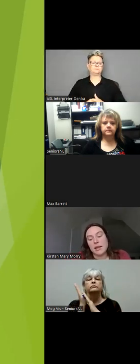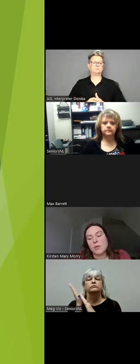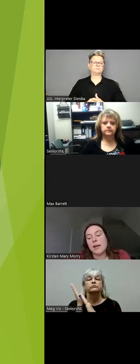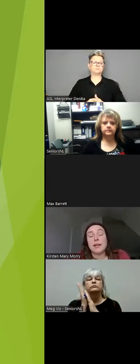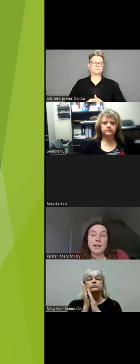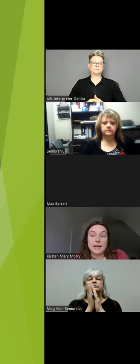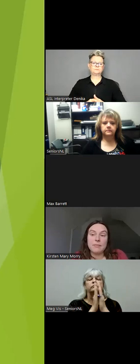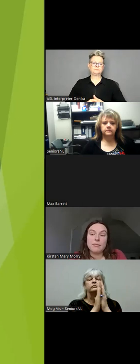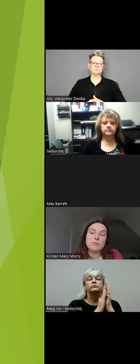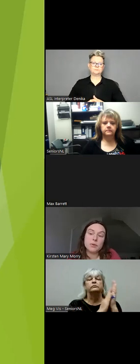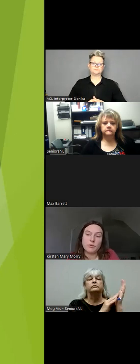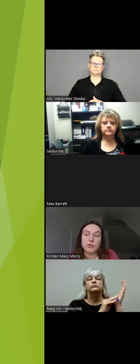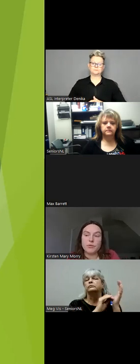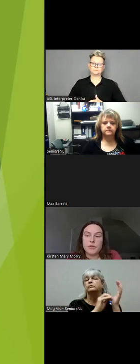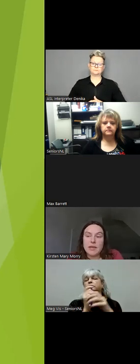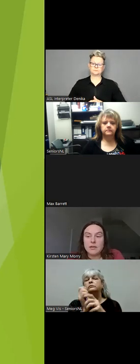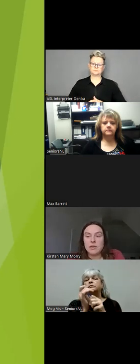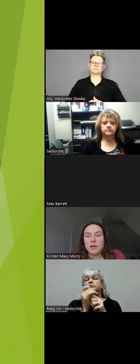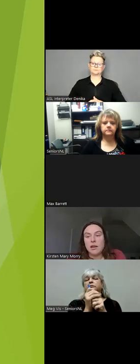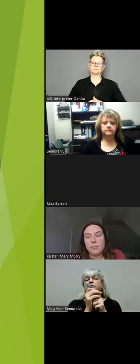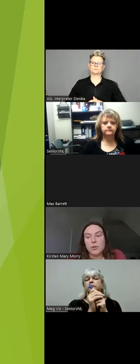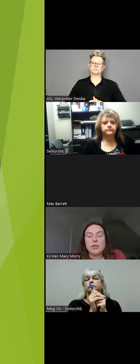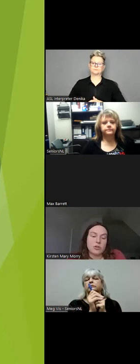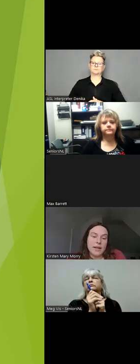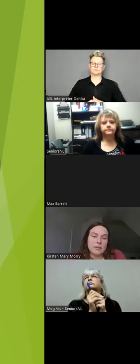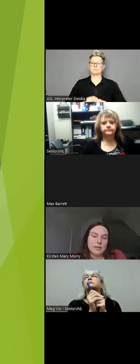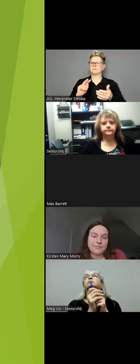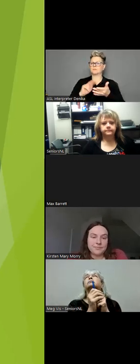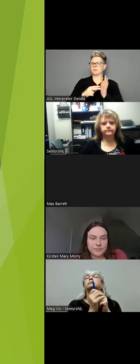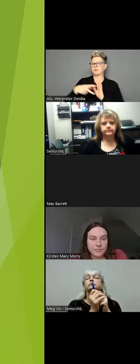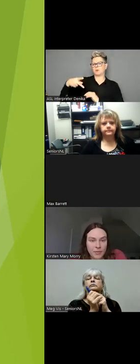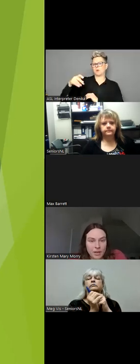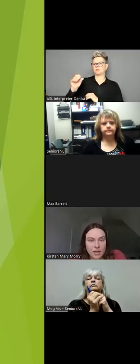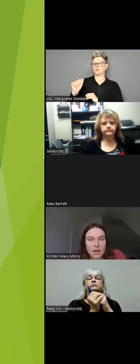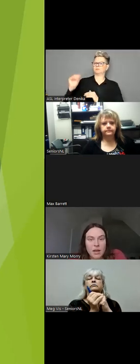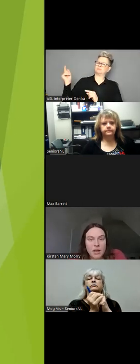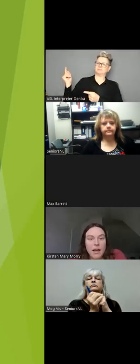yeah, so that again can sort of reduce the potential stress.